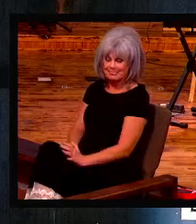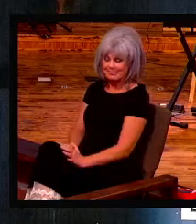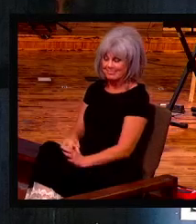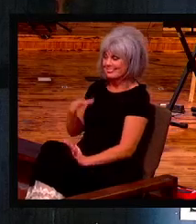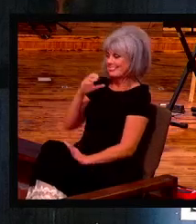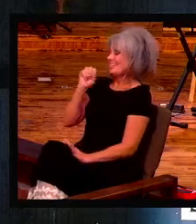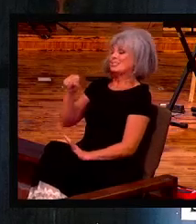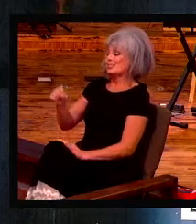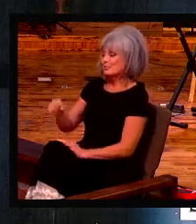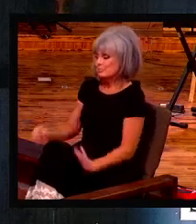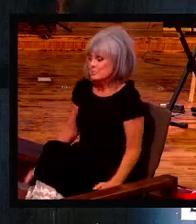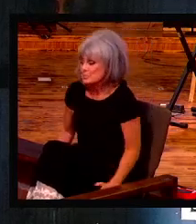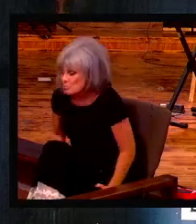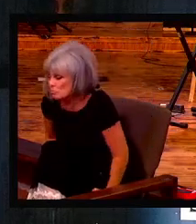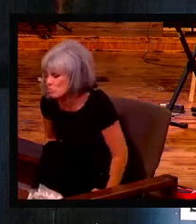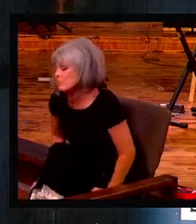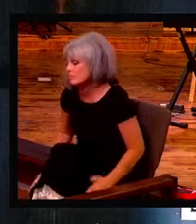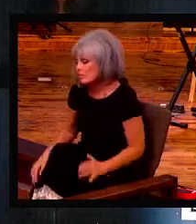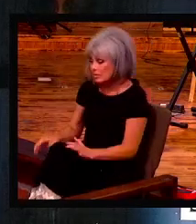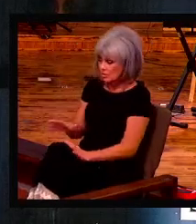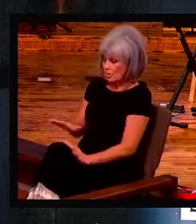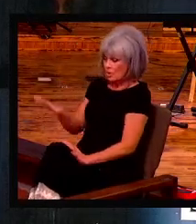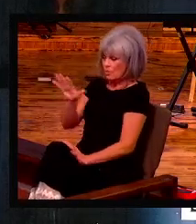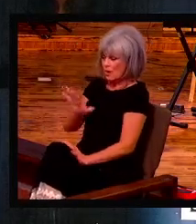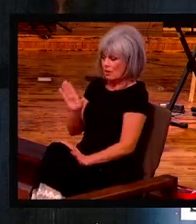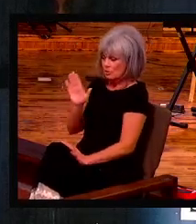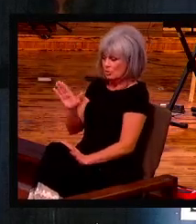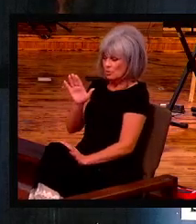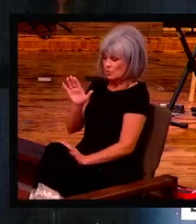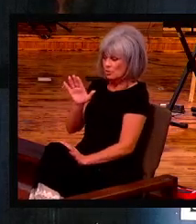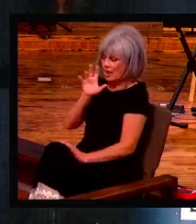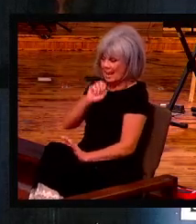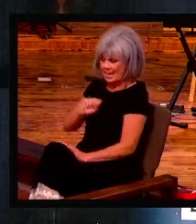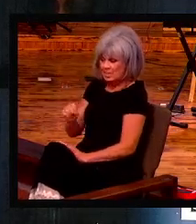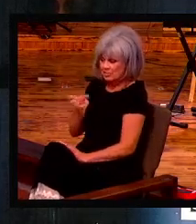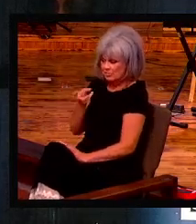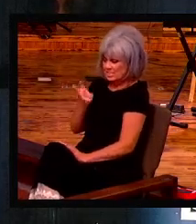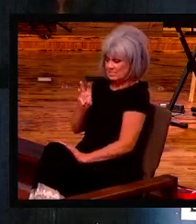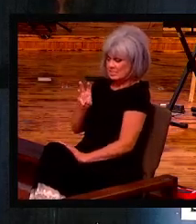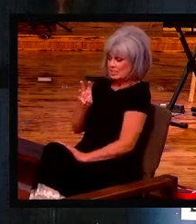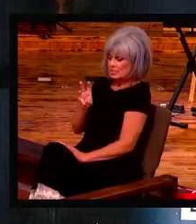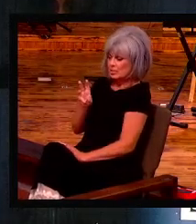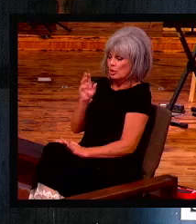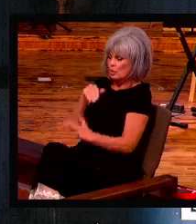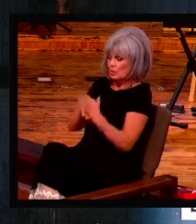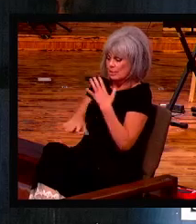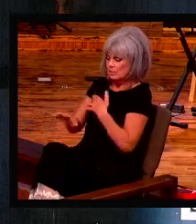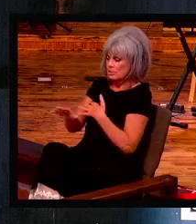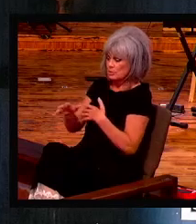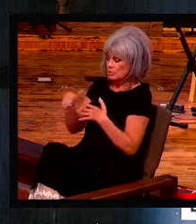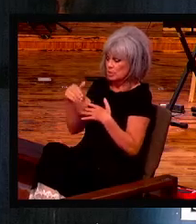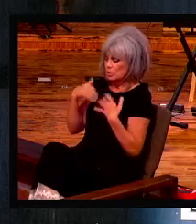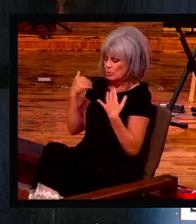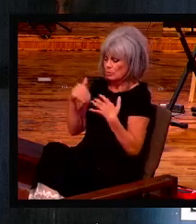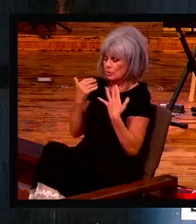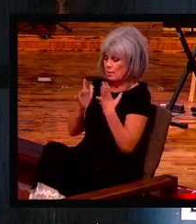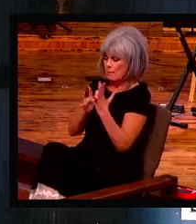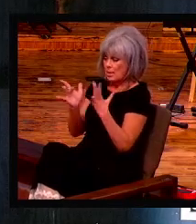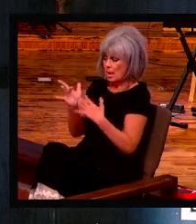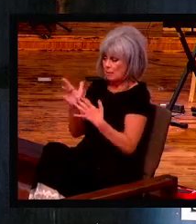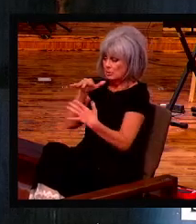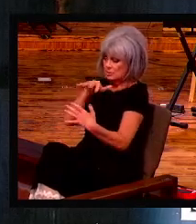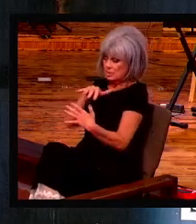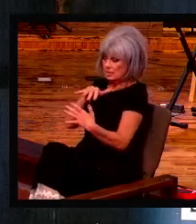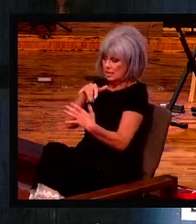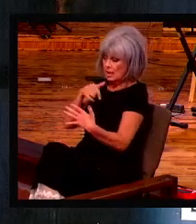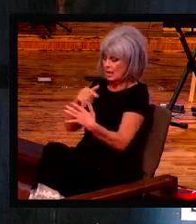Yes. So right around y'all's age, I was 16. I went to a youth Bible study in Newport News, Virginia. And when I showed up, I was there